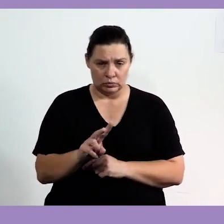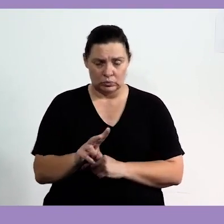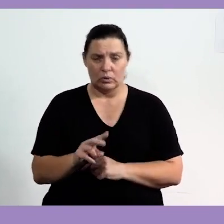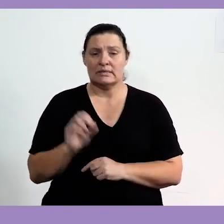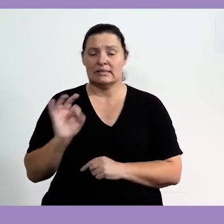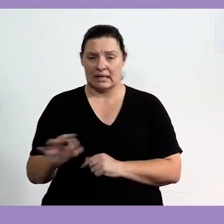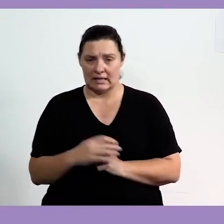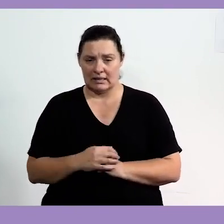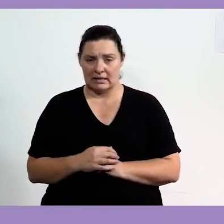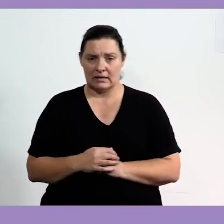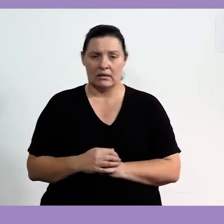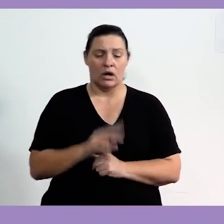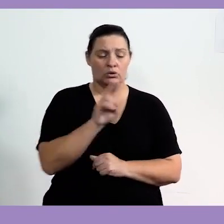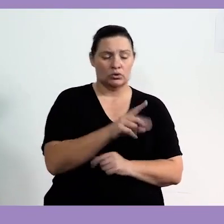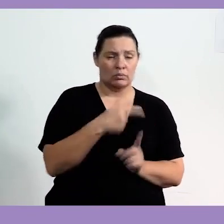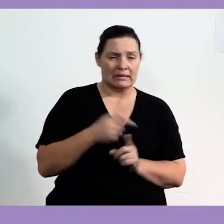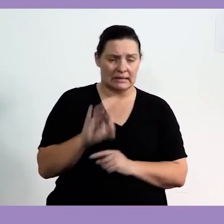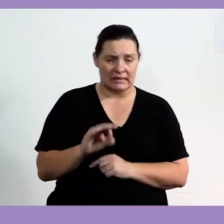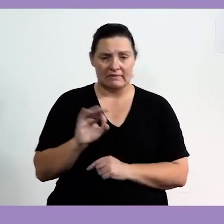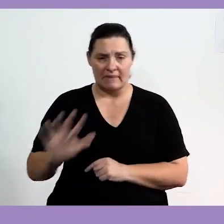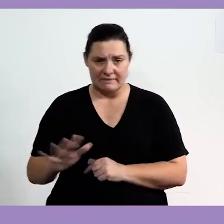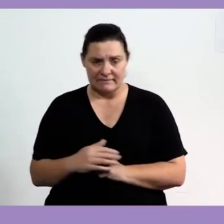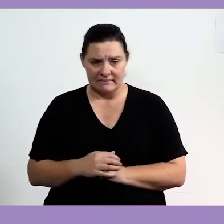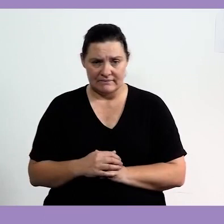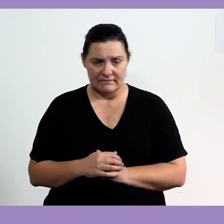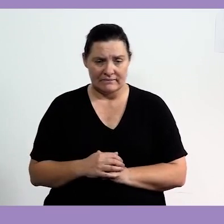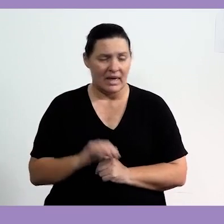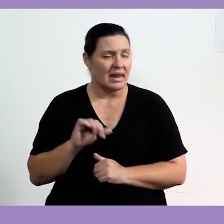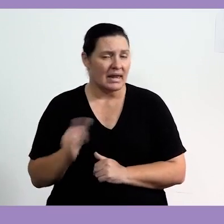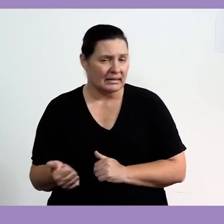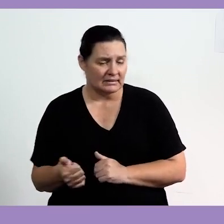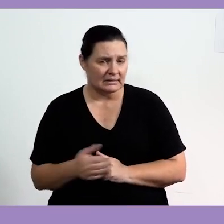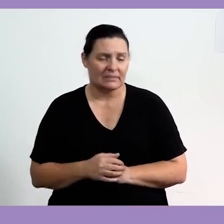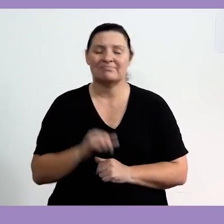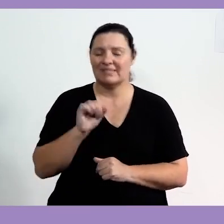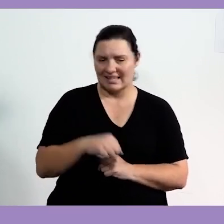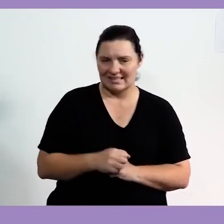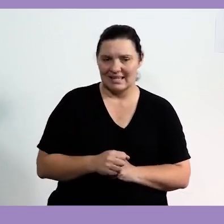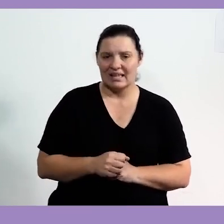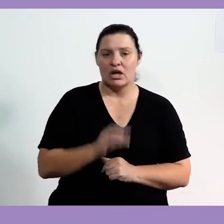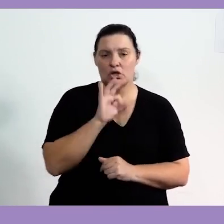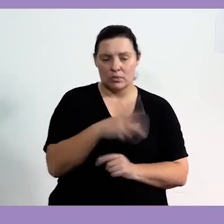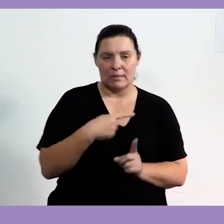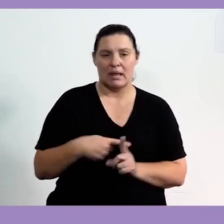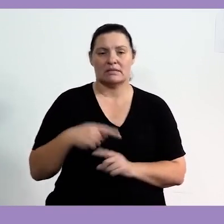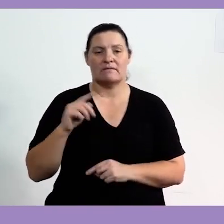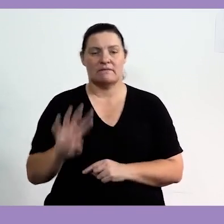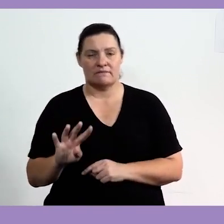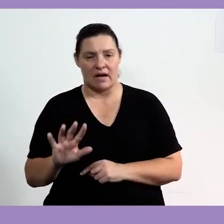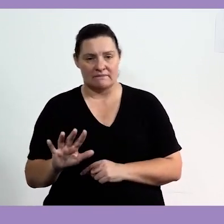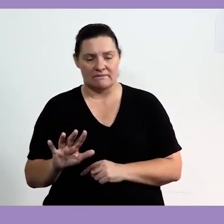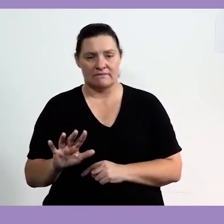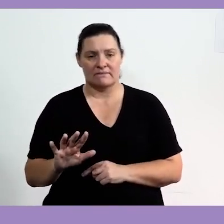1 plus 2 is 3. Then 2 plus 3 is 5. How are we going to get the next one? Yes, we are going to say